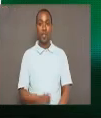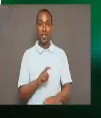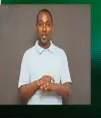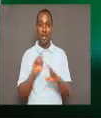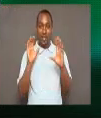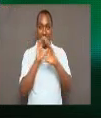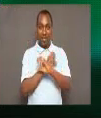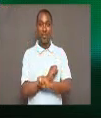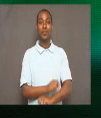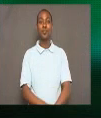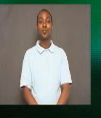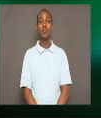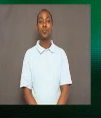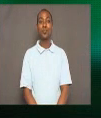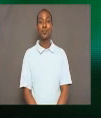Time's up.